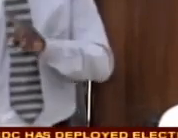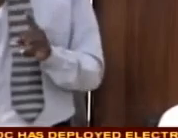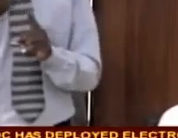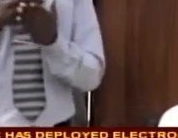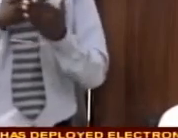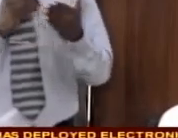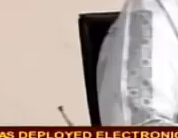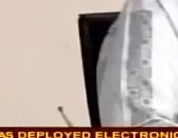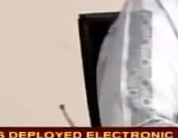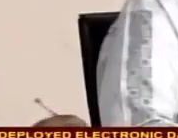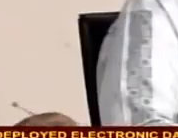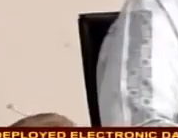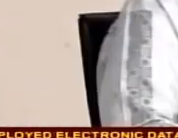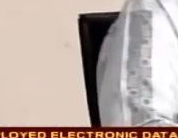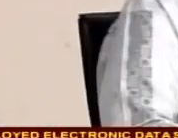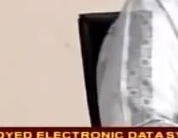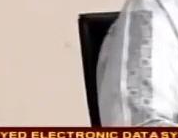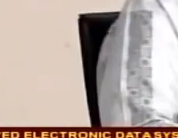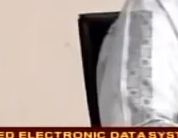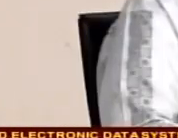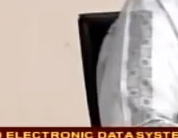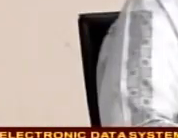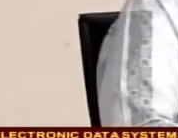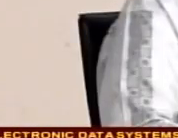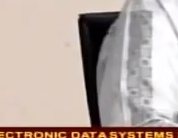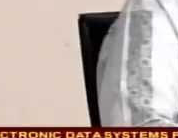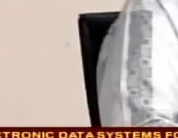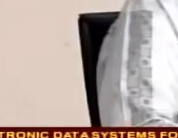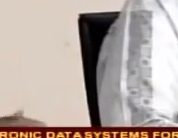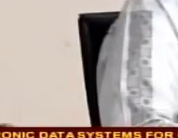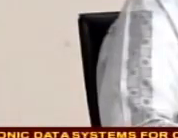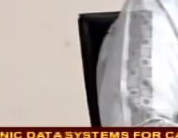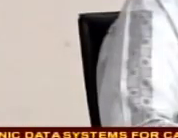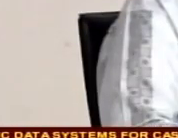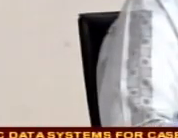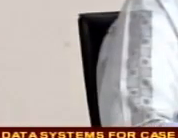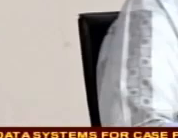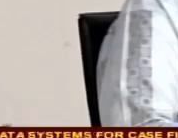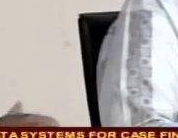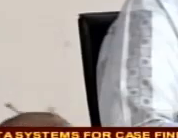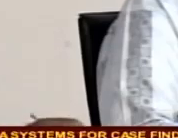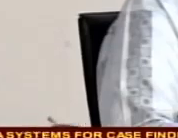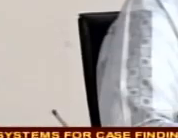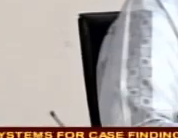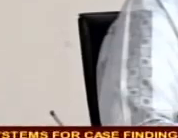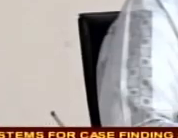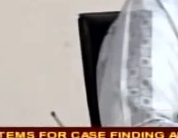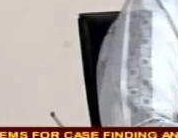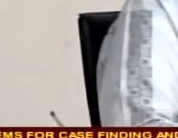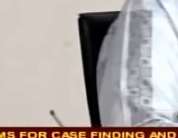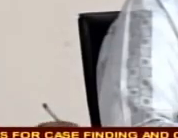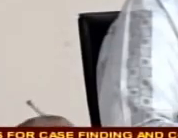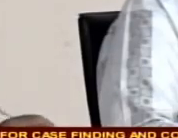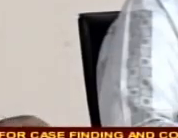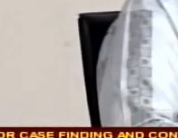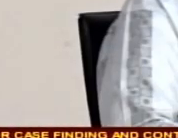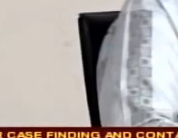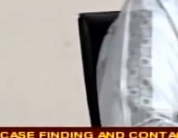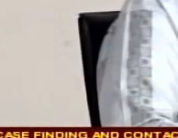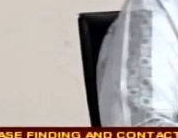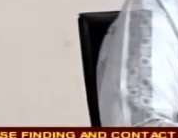some of them says they are being requested to pay 700,000 naira, and many of